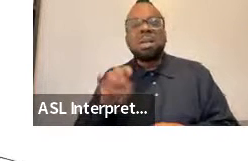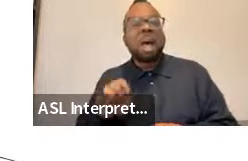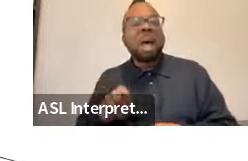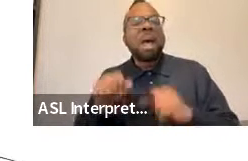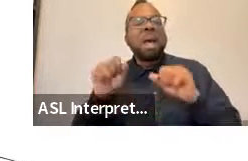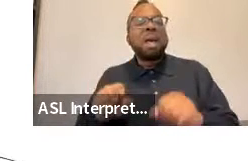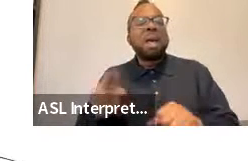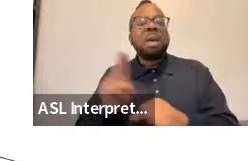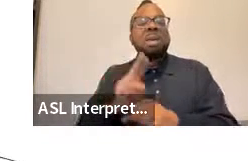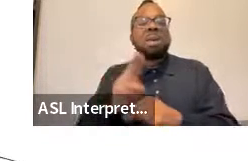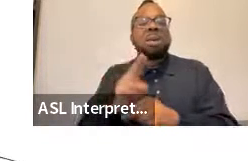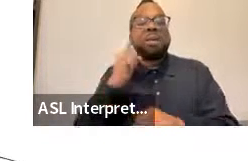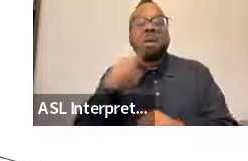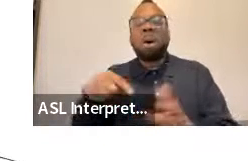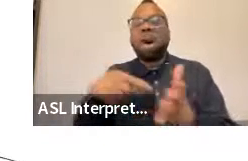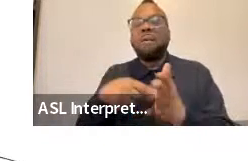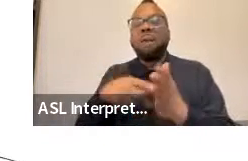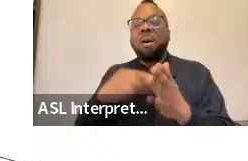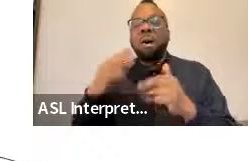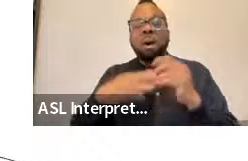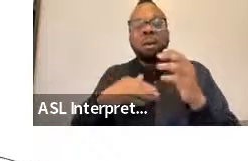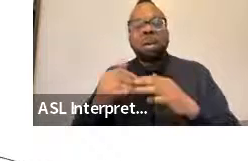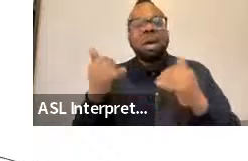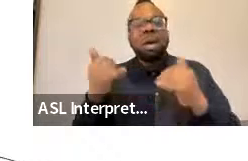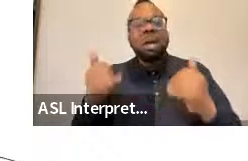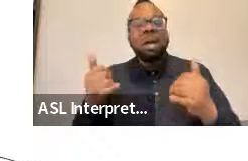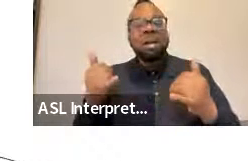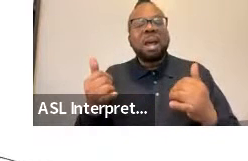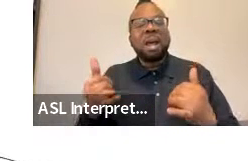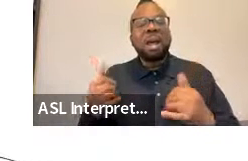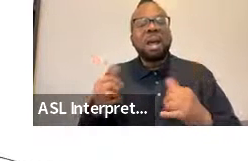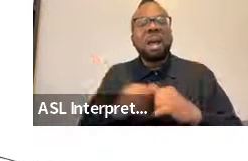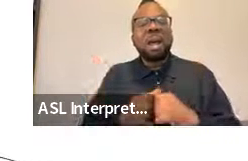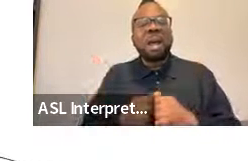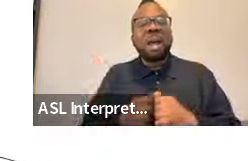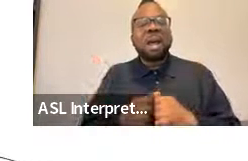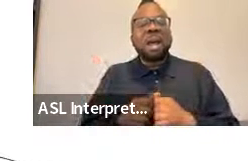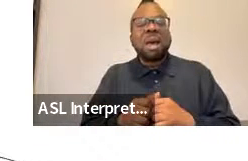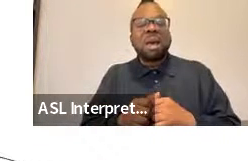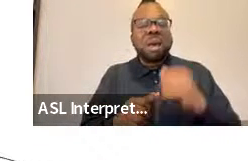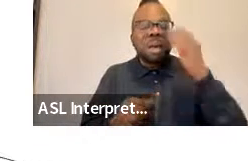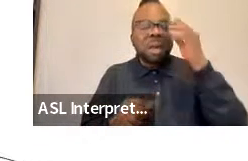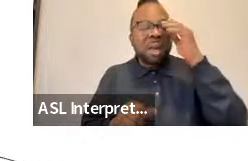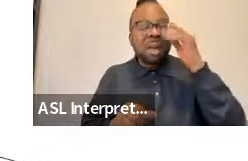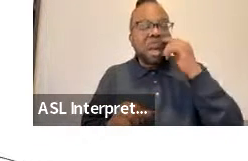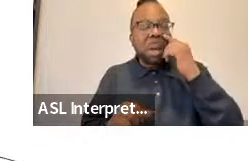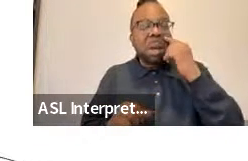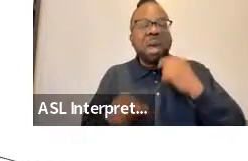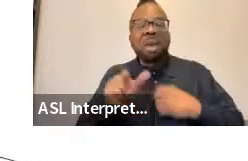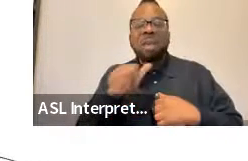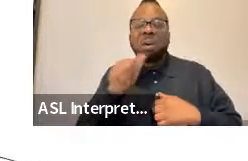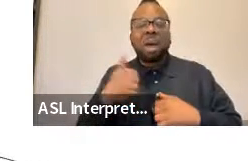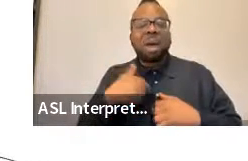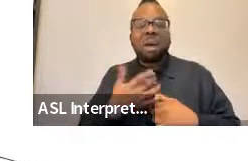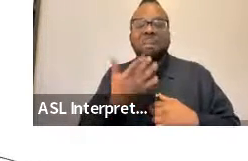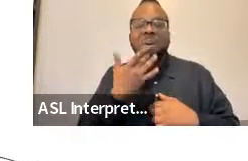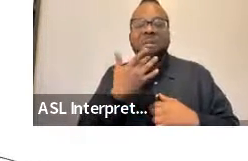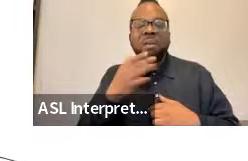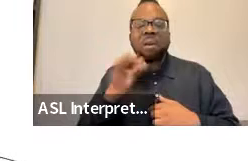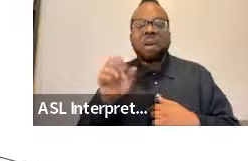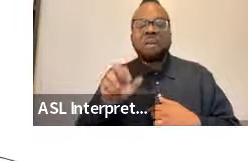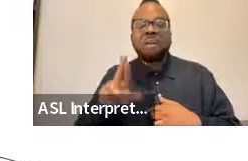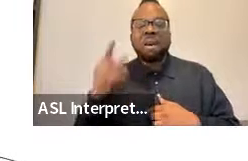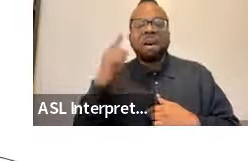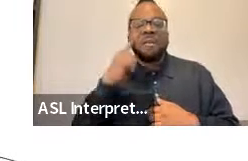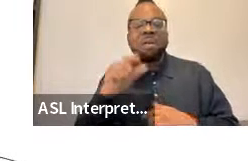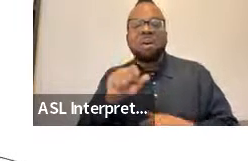building. Today, R8B districts do not have a preferential FAR for affordable senior housing. So this site is